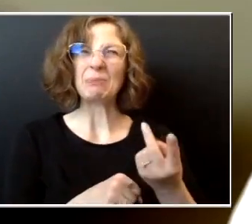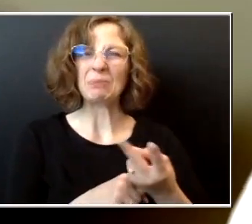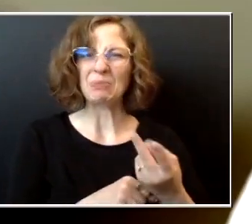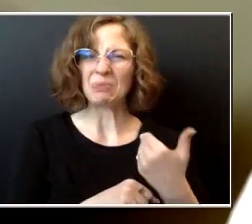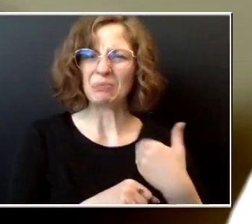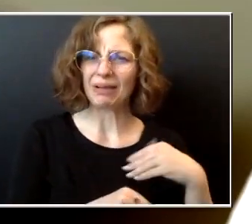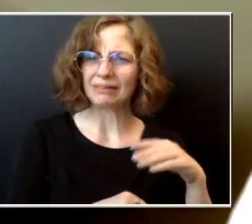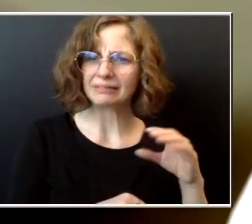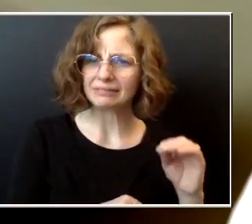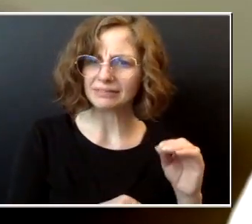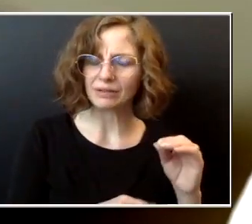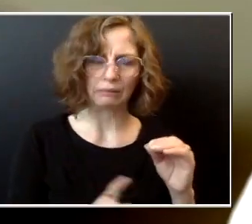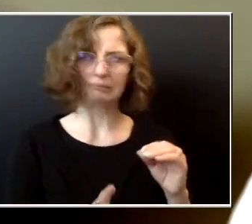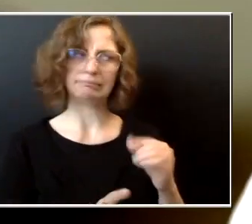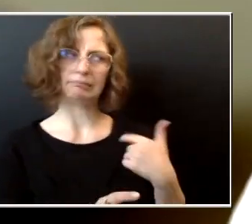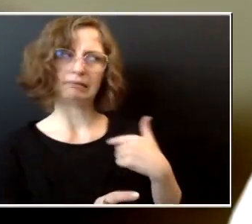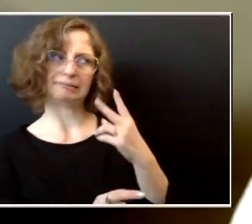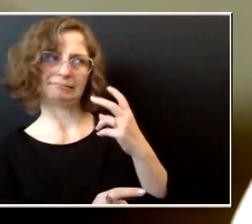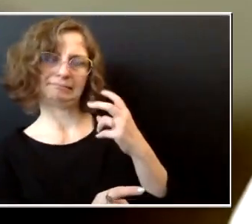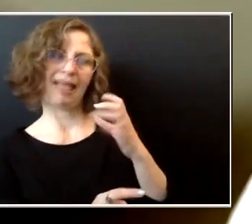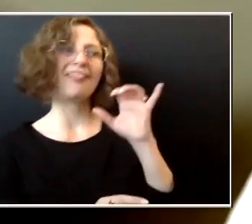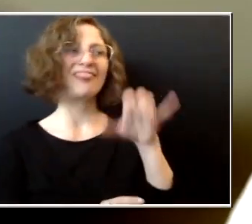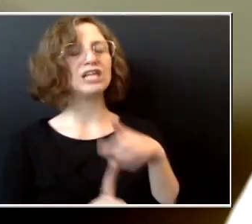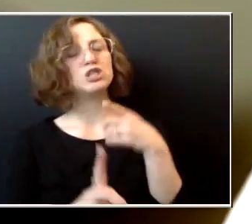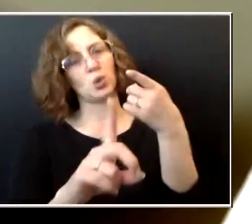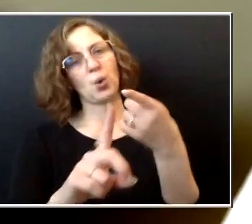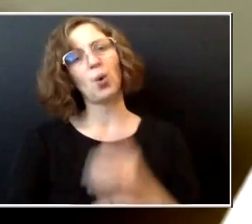for. That is our goal.